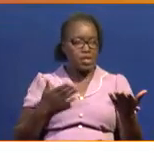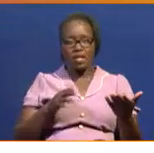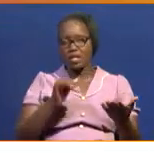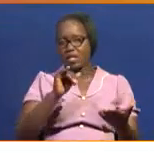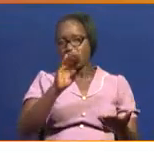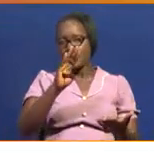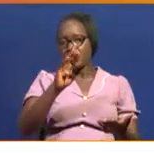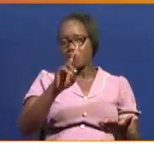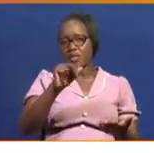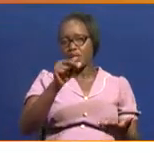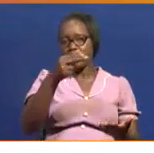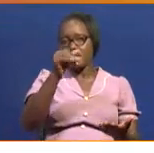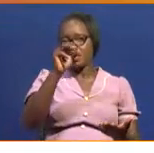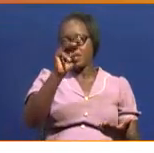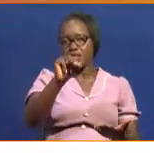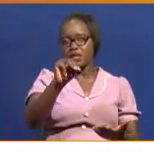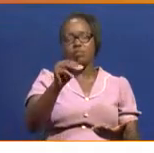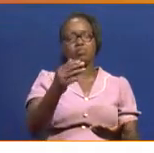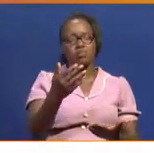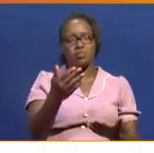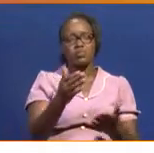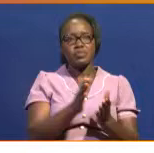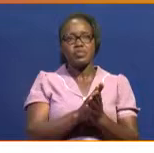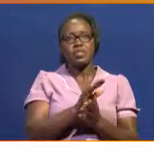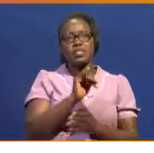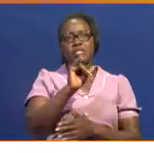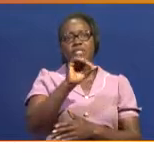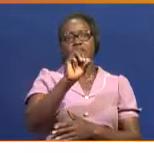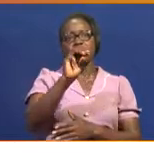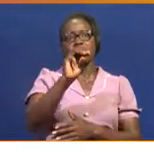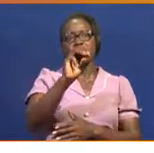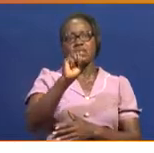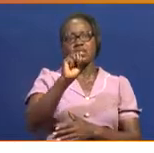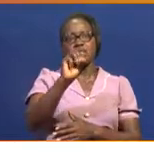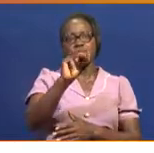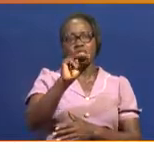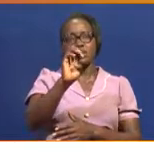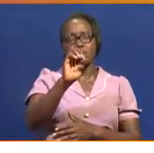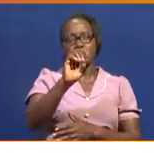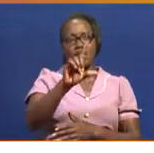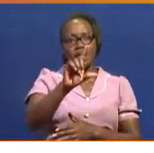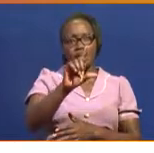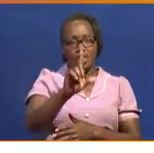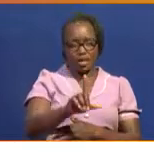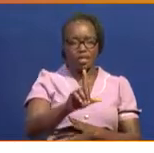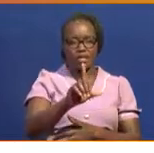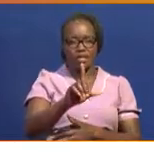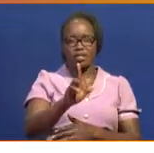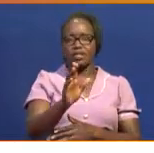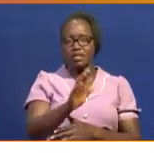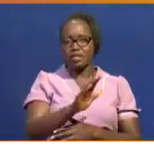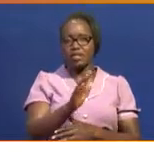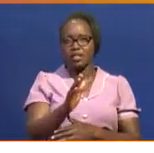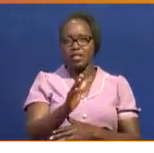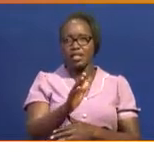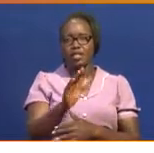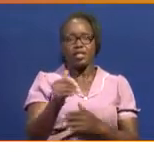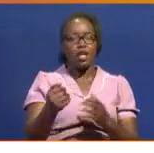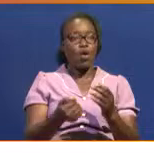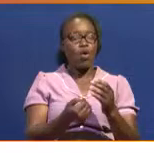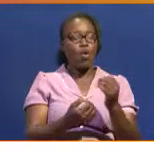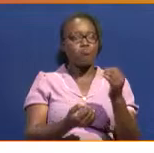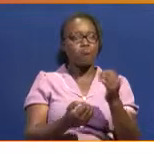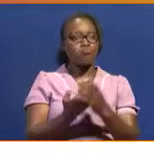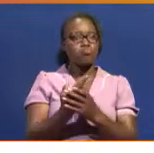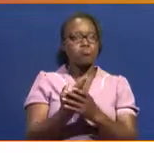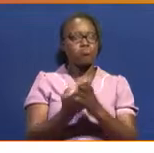Ibrahim Kibet, there was Ishmael Changawa, and also the sister Shufa at that point. They all came out.